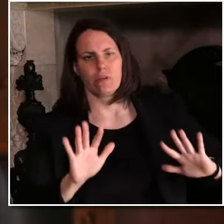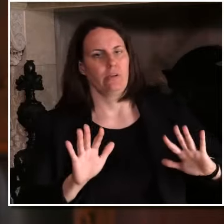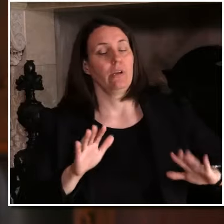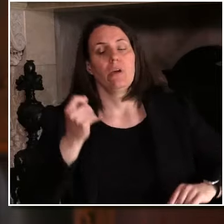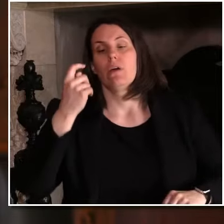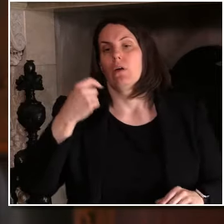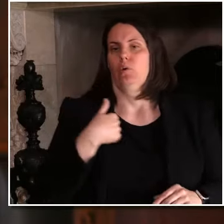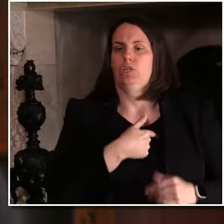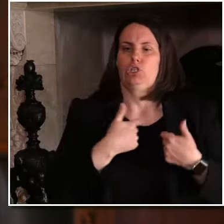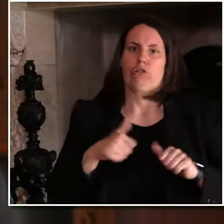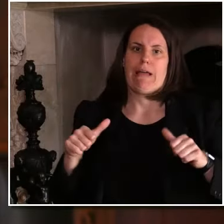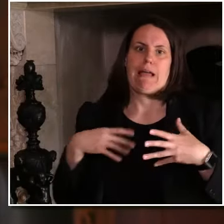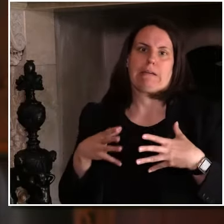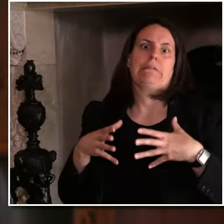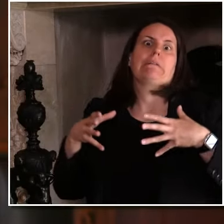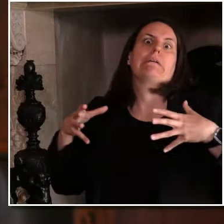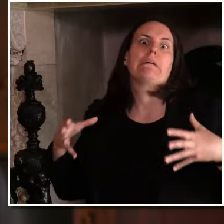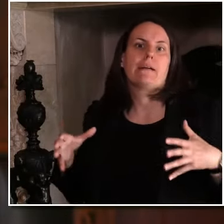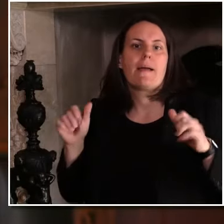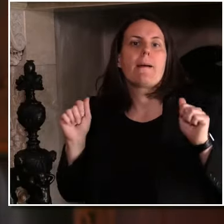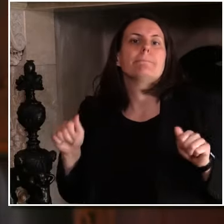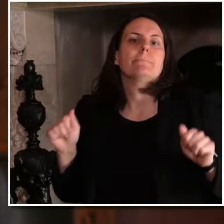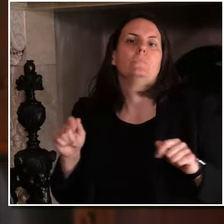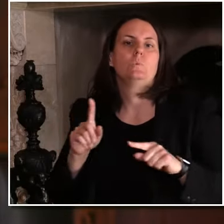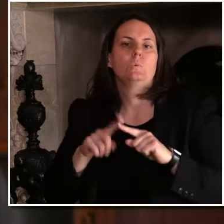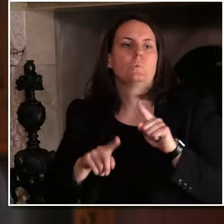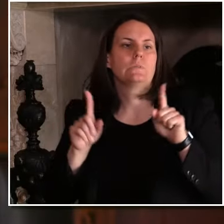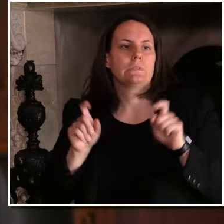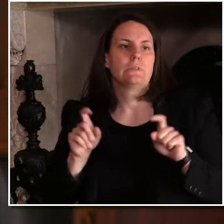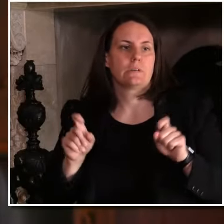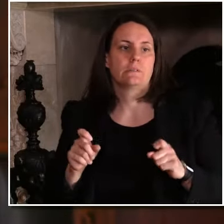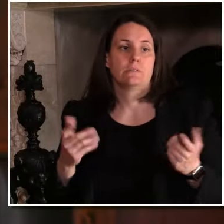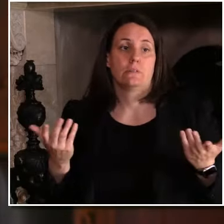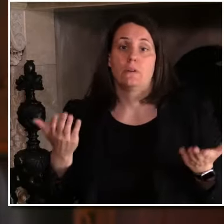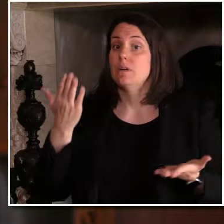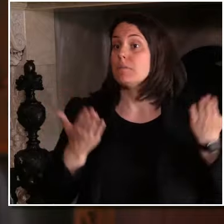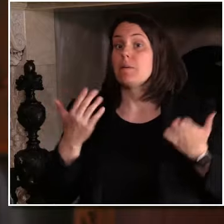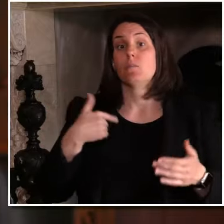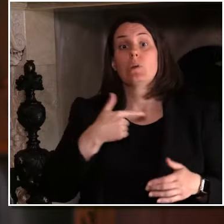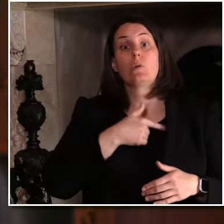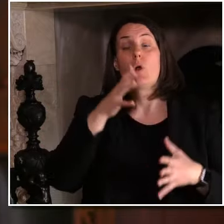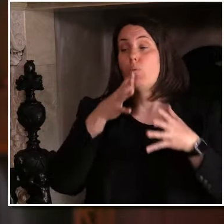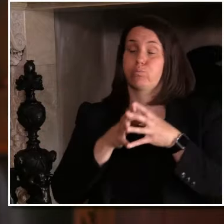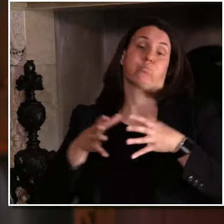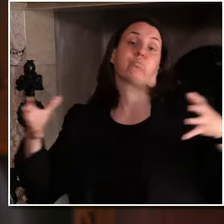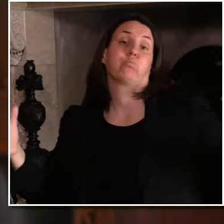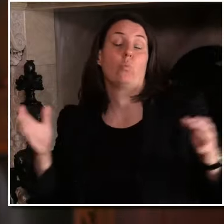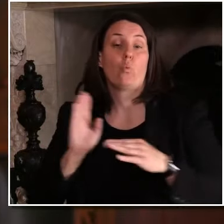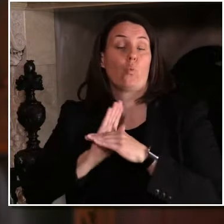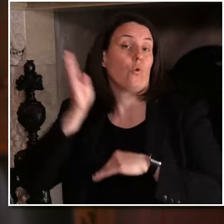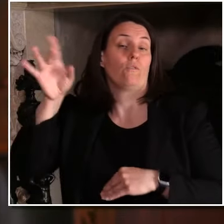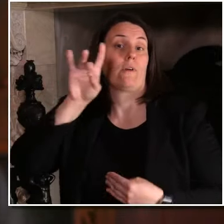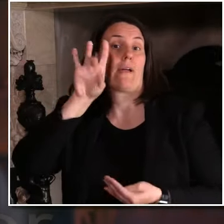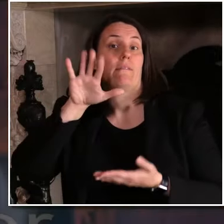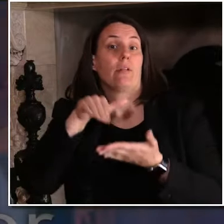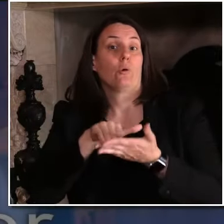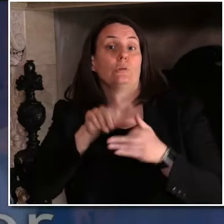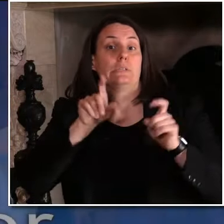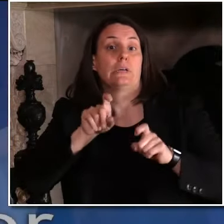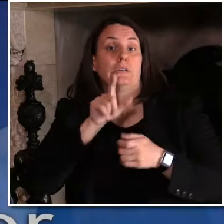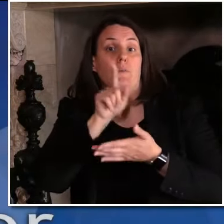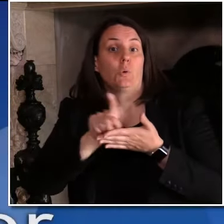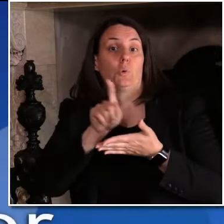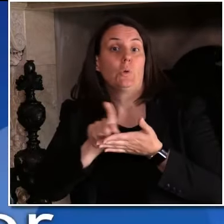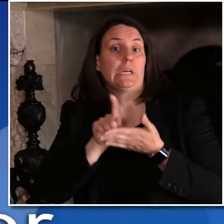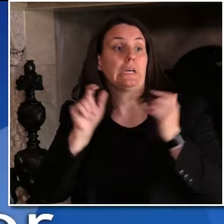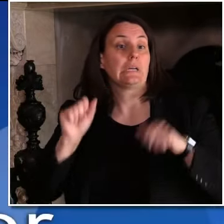we're able, but that is not a rate limiting factor as we think about turning the dial on Safer at Home. Thank you, Laurel. I believe